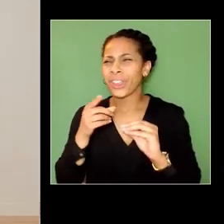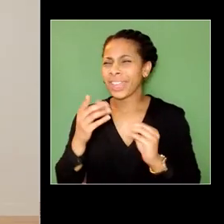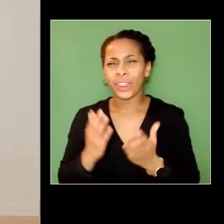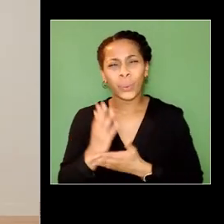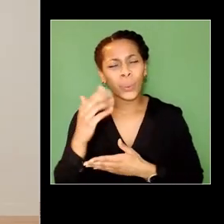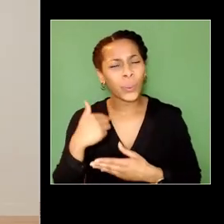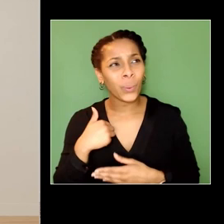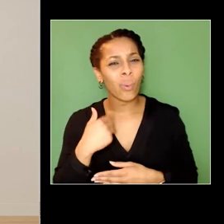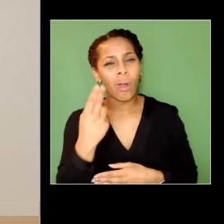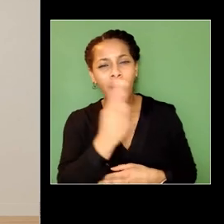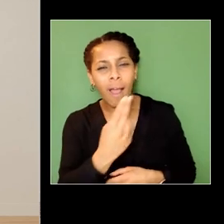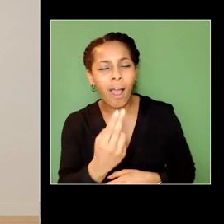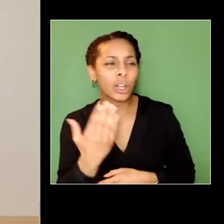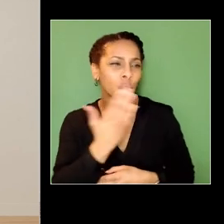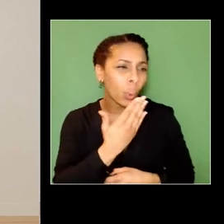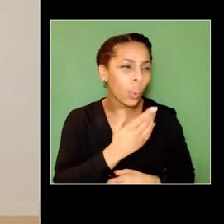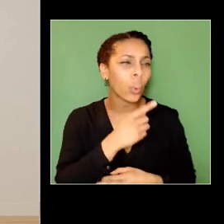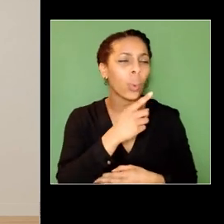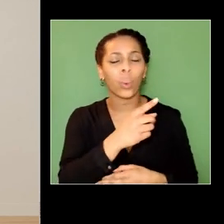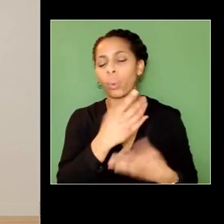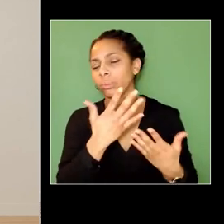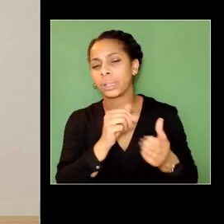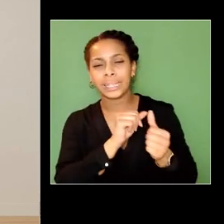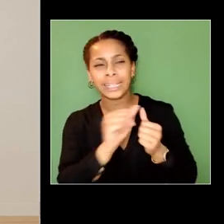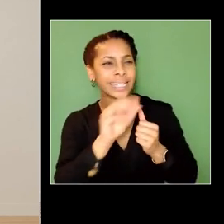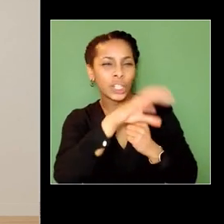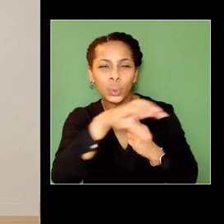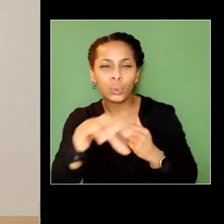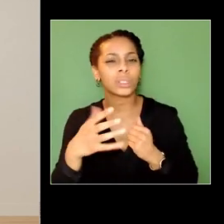about many situations, was just like